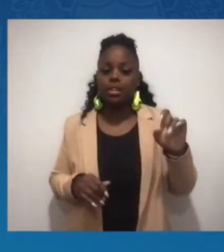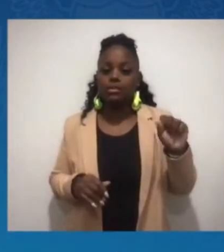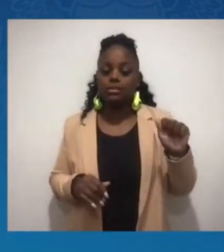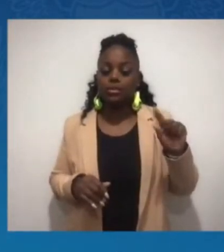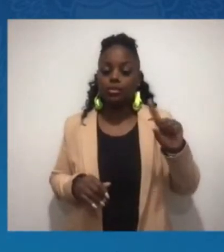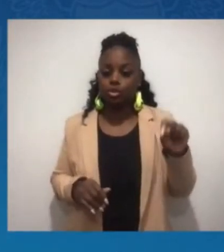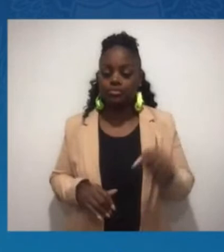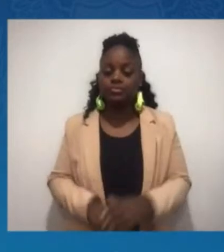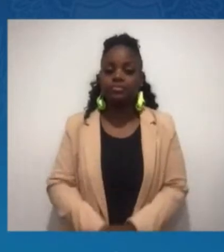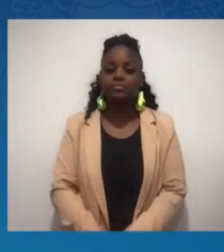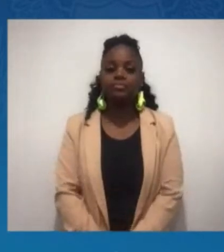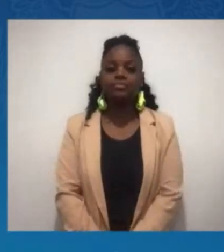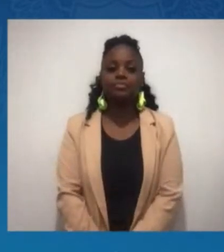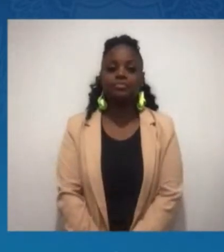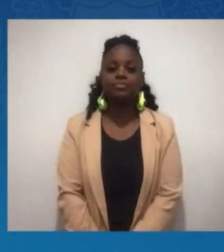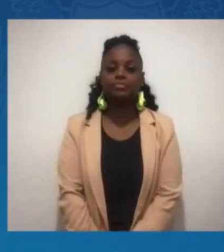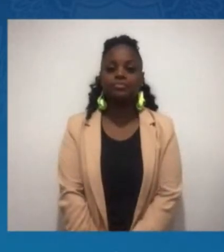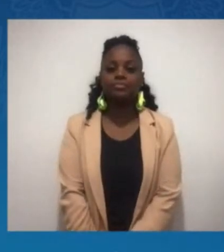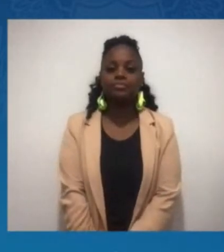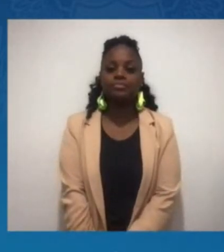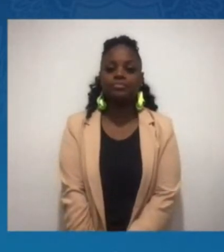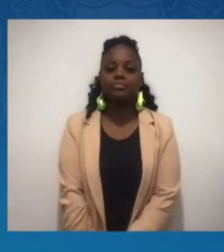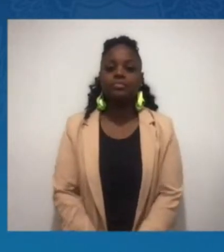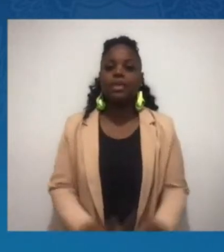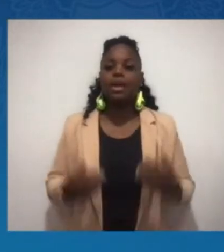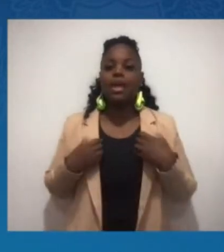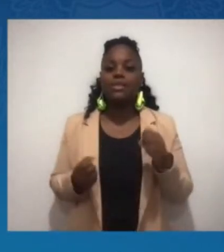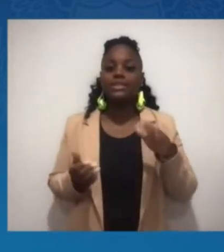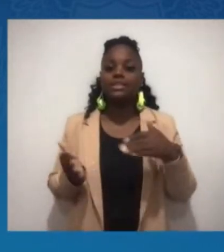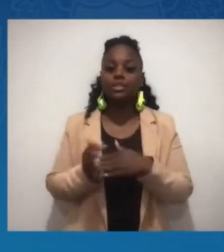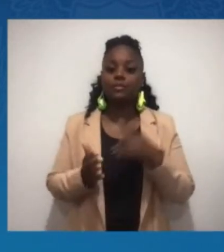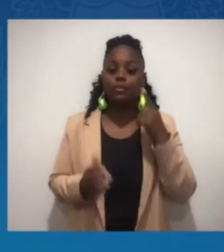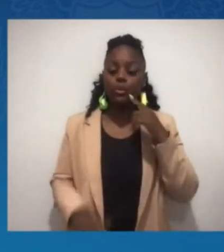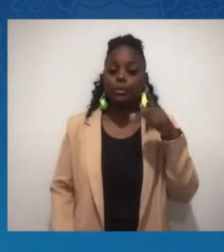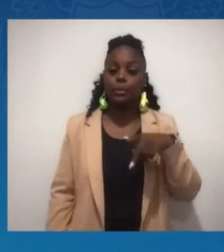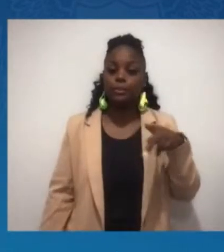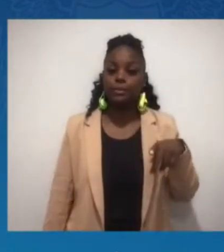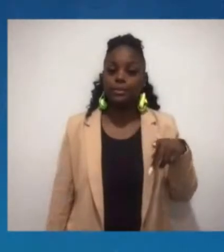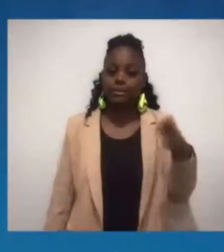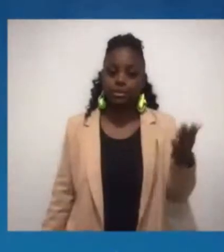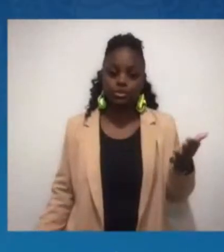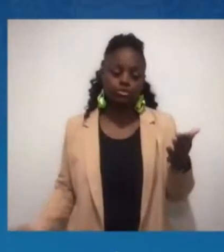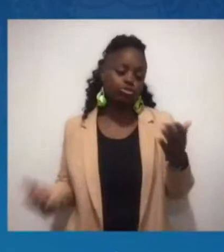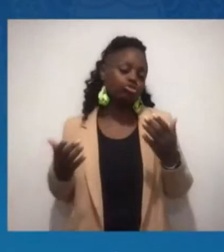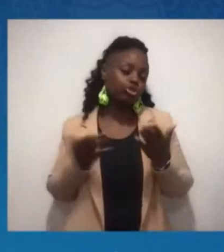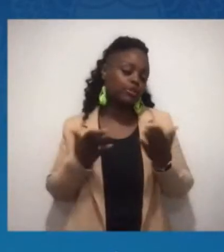who is the health center manager for Planned Parenthood here in Austin. So I want to thank her